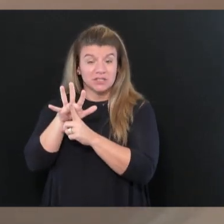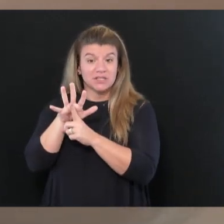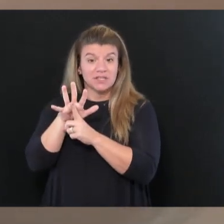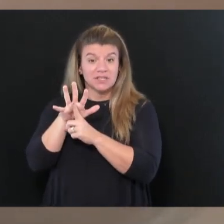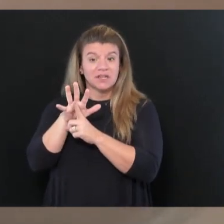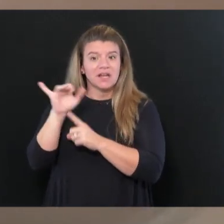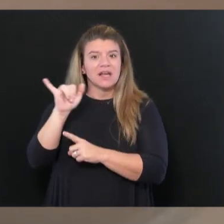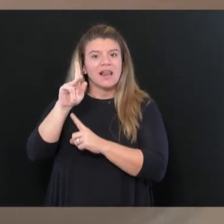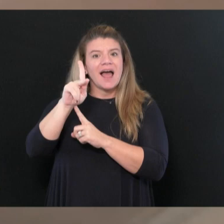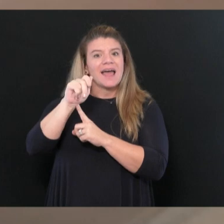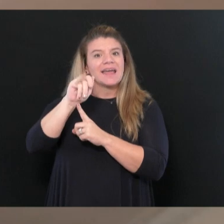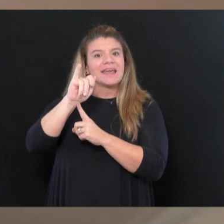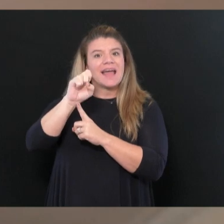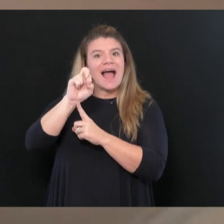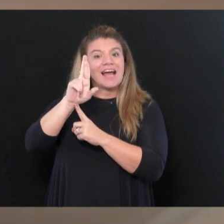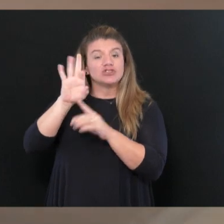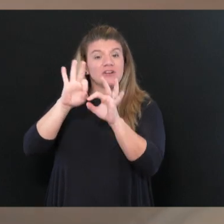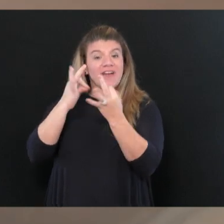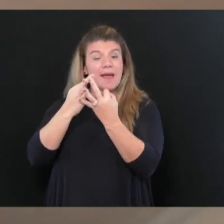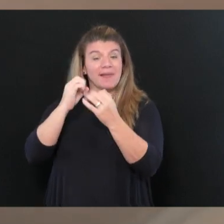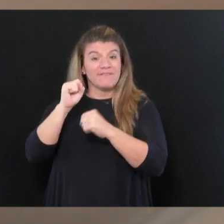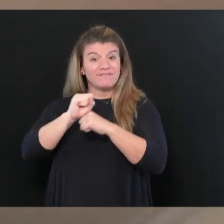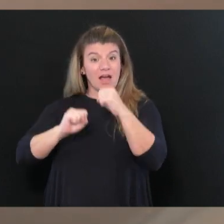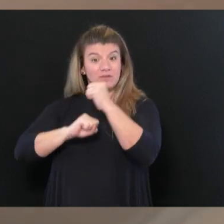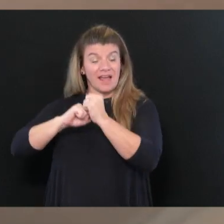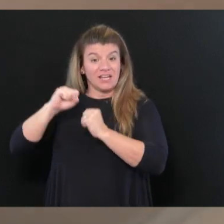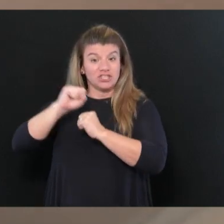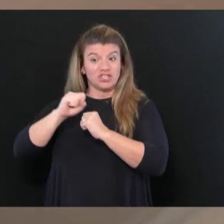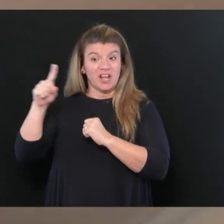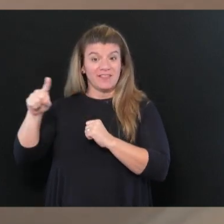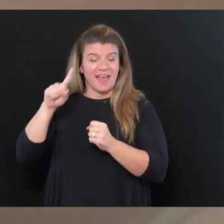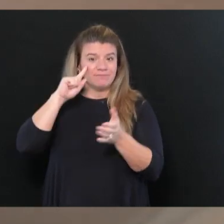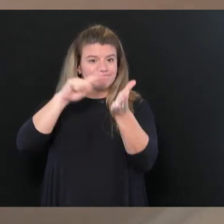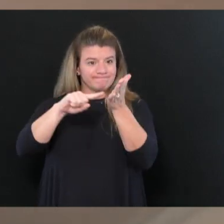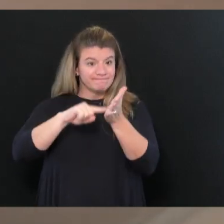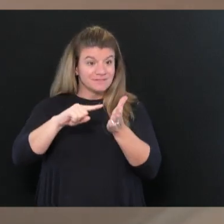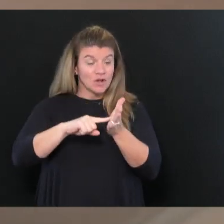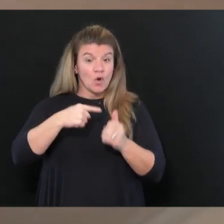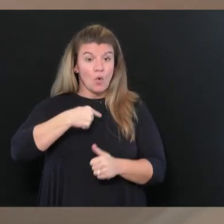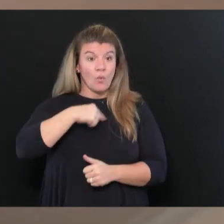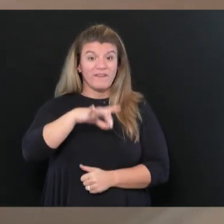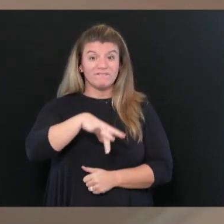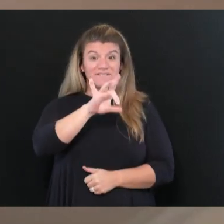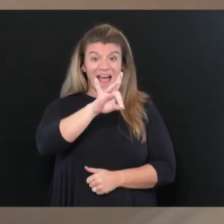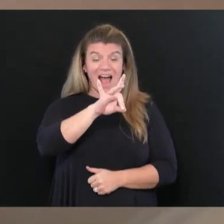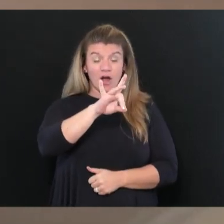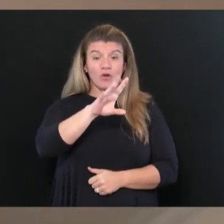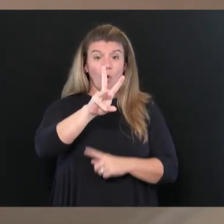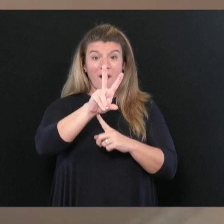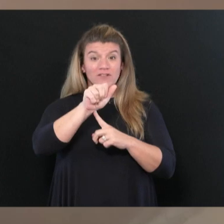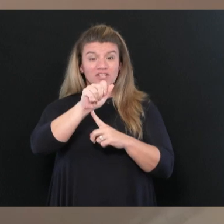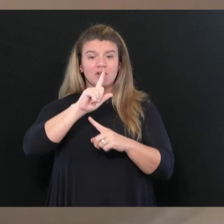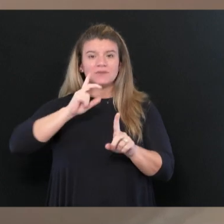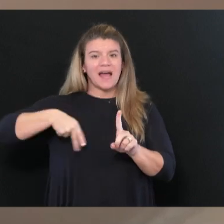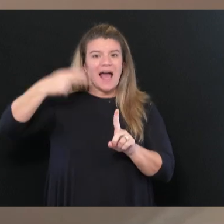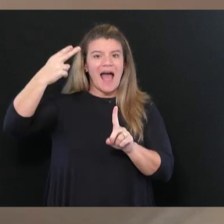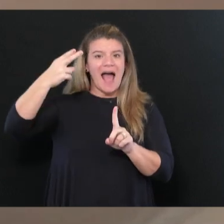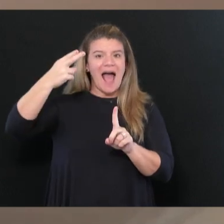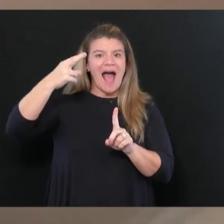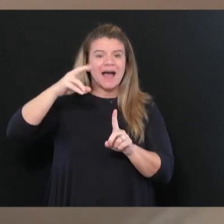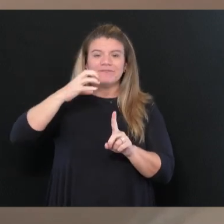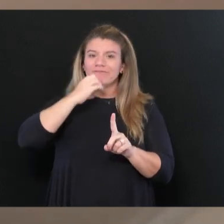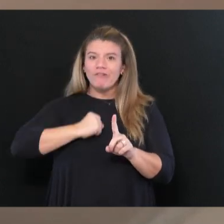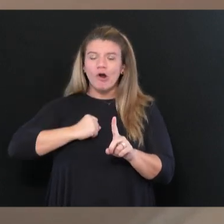Kaiser Family Foundation pointed out, we were one of, if not the most vulnerable state going into this. So it's